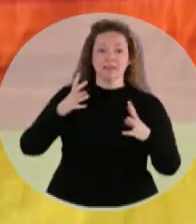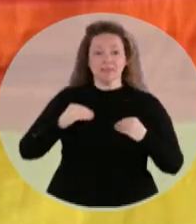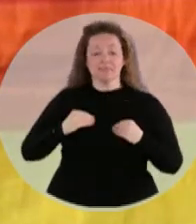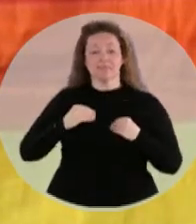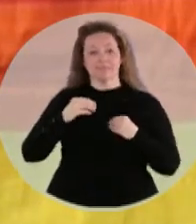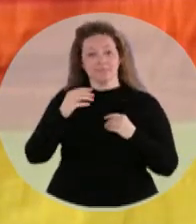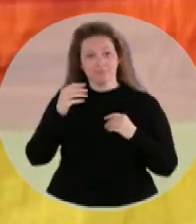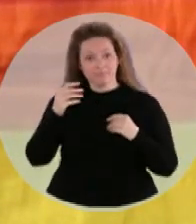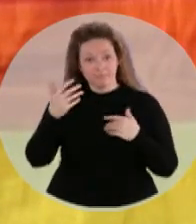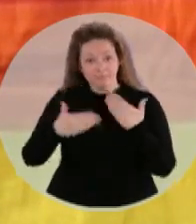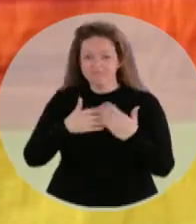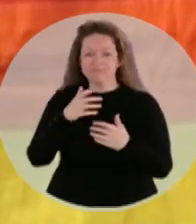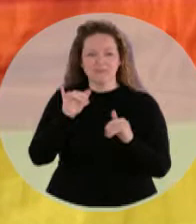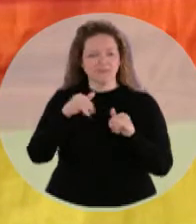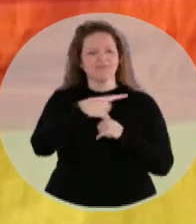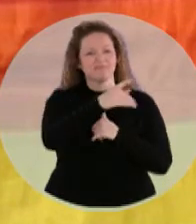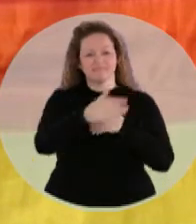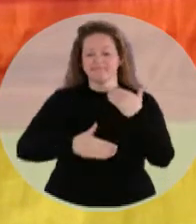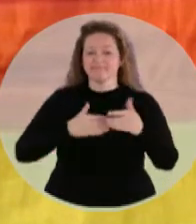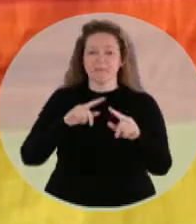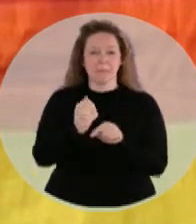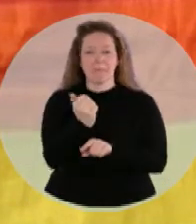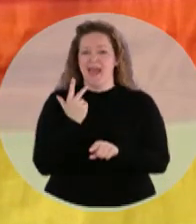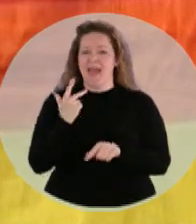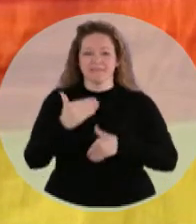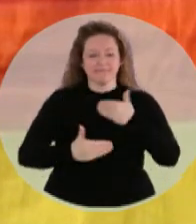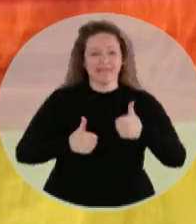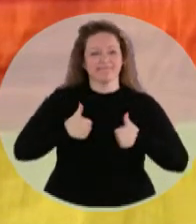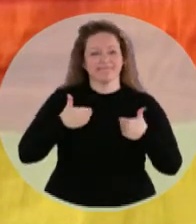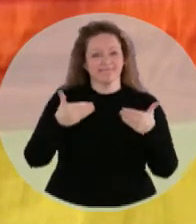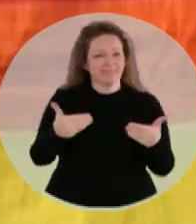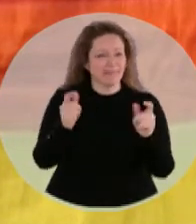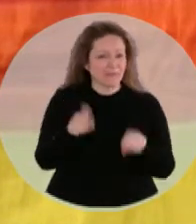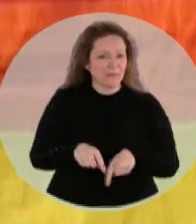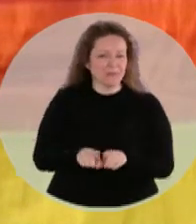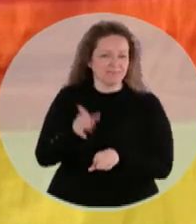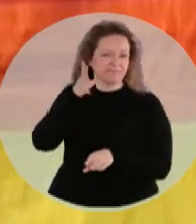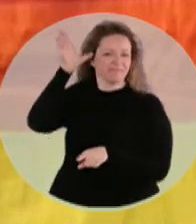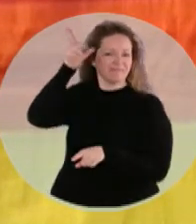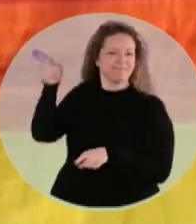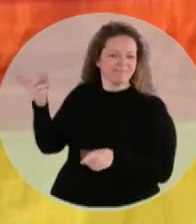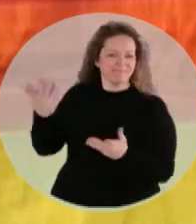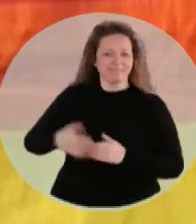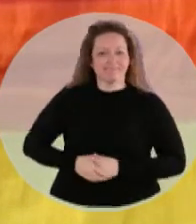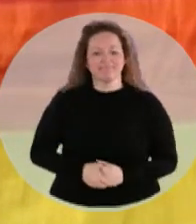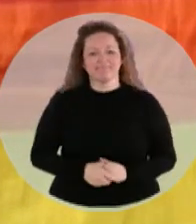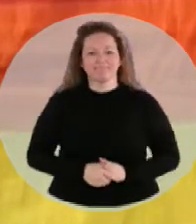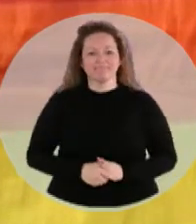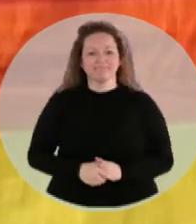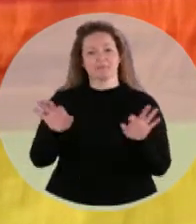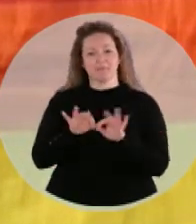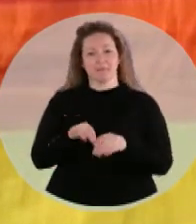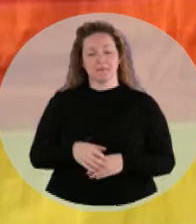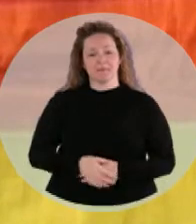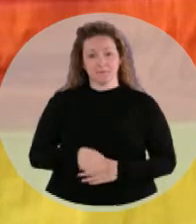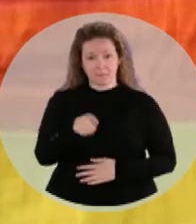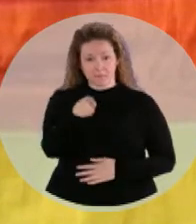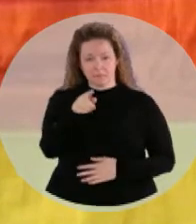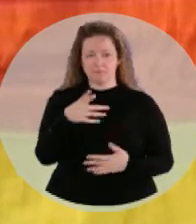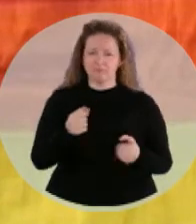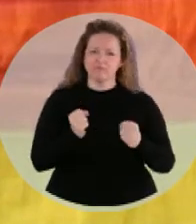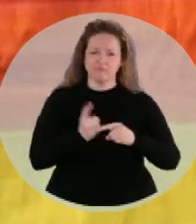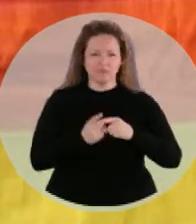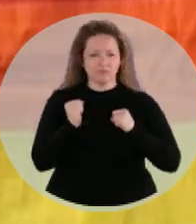to my parents again. Unfortunately, a lot of times people are set in their ways, and there's nothing you can do to change that. All I can say is you have to